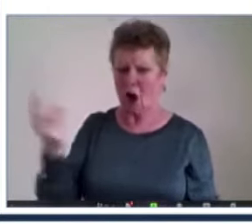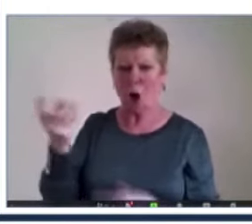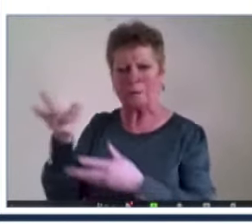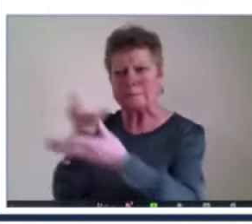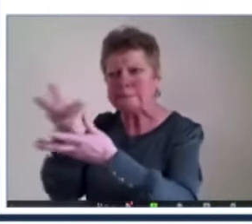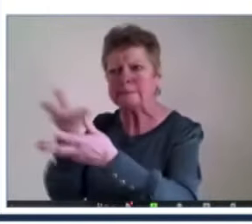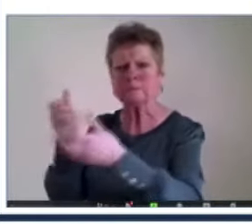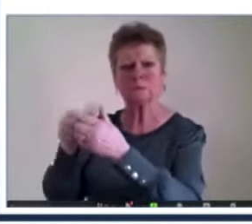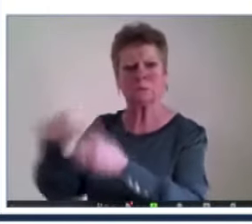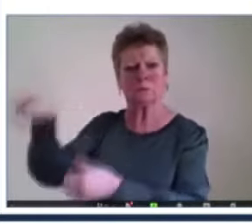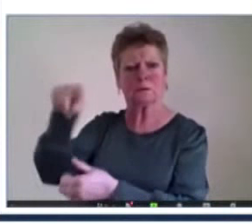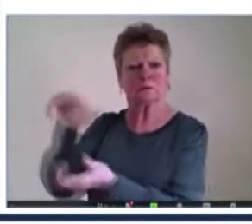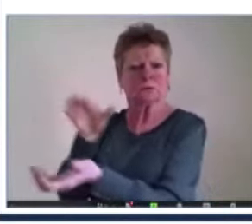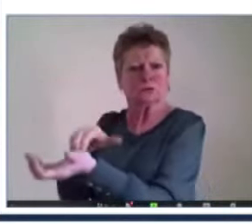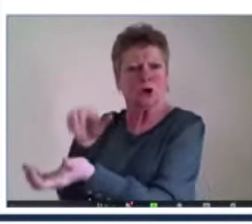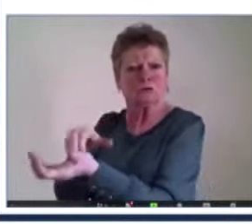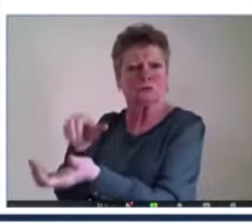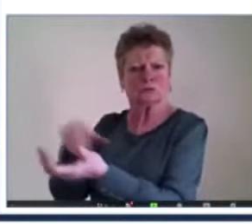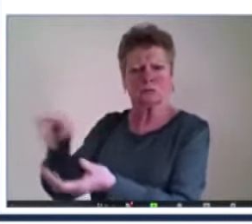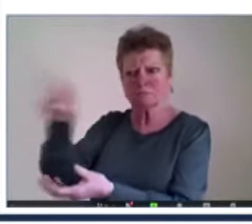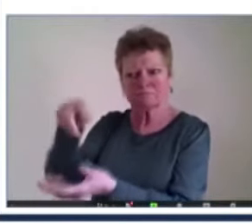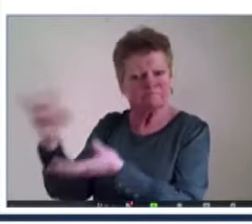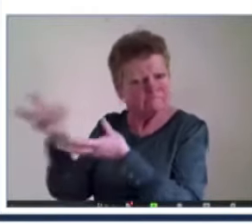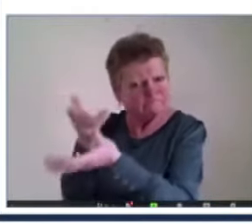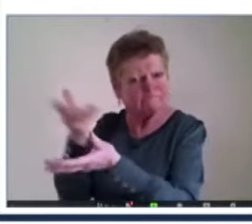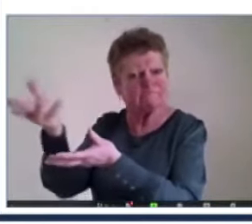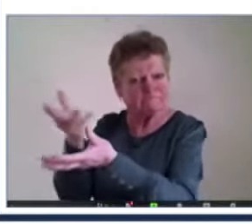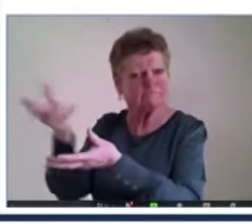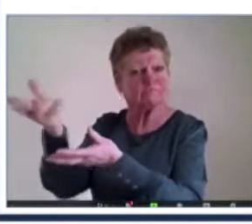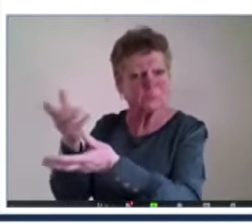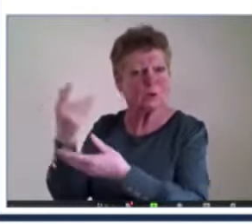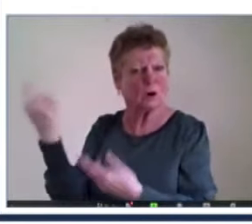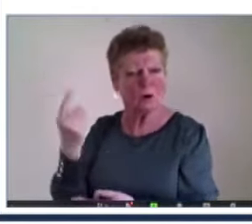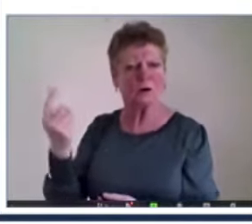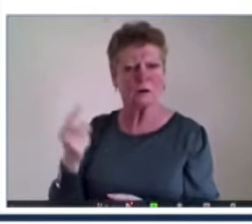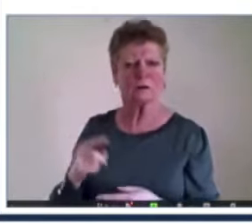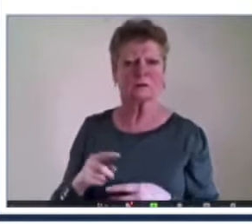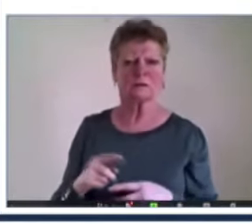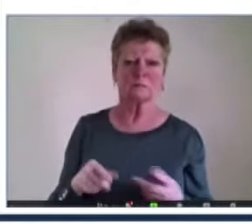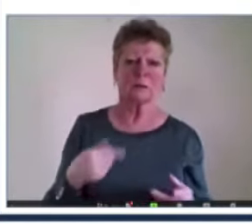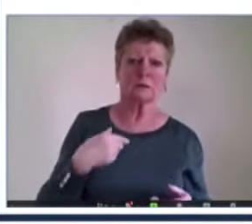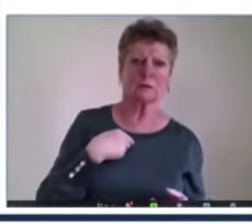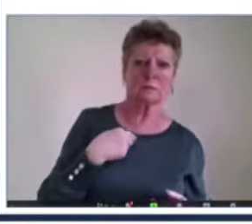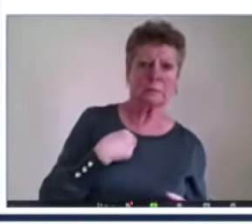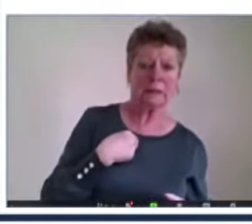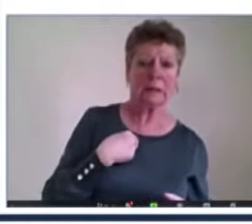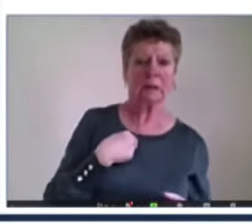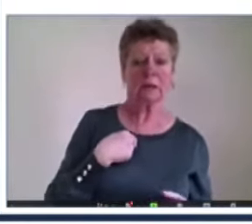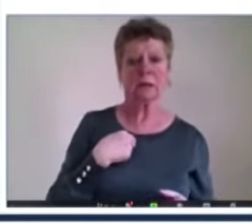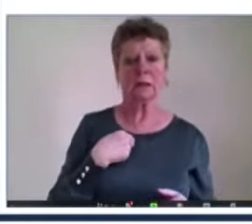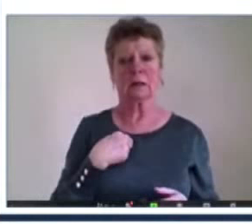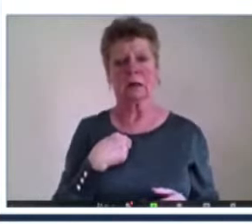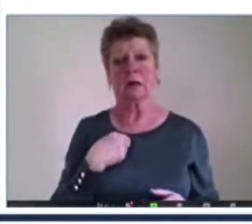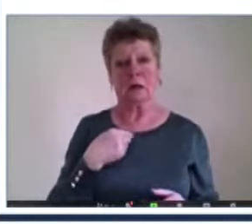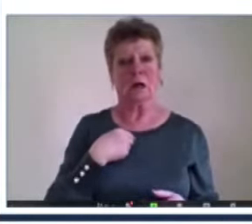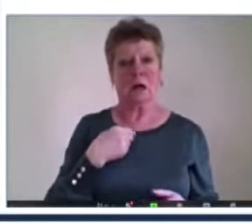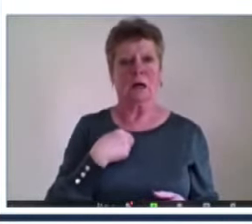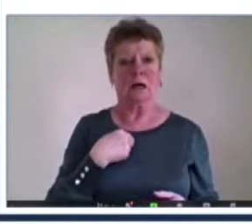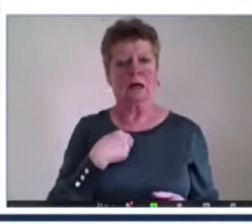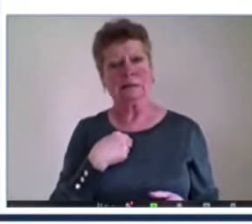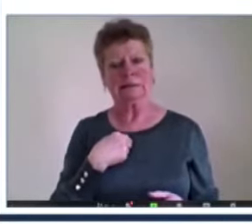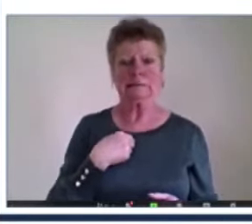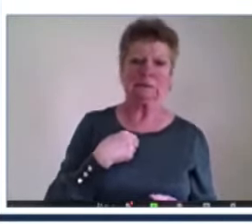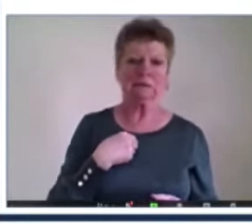number of medical colleagues. And I guess what I would take some responsibility for is I was kind of out